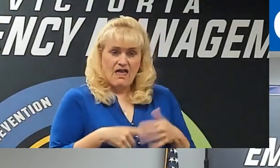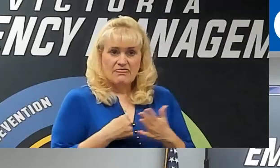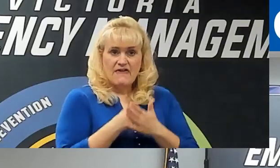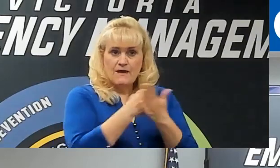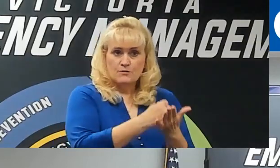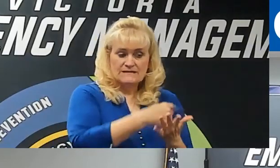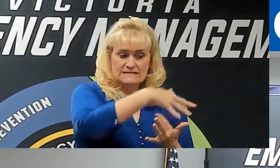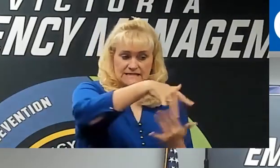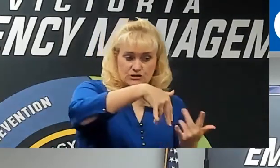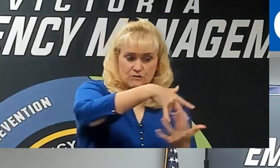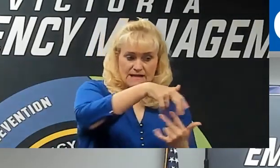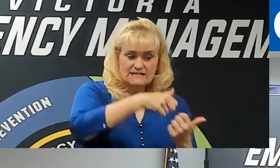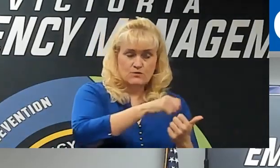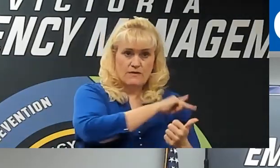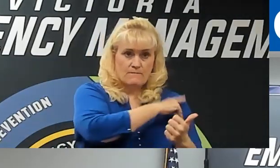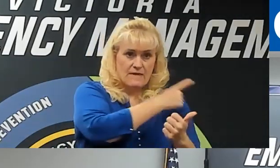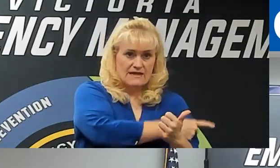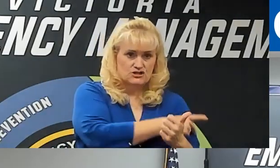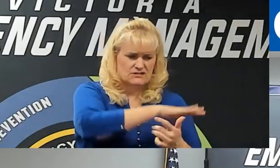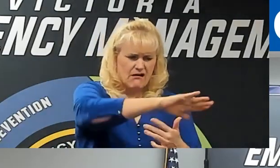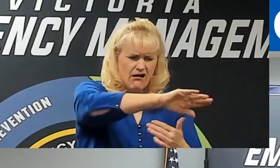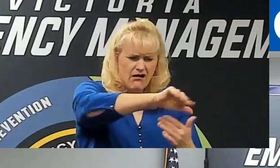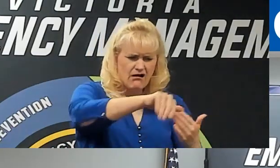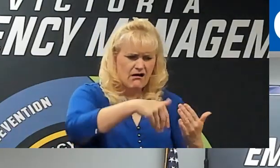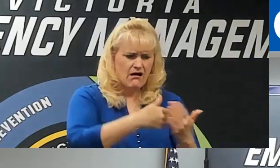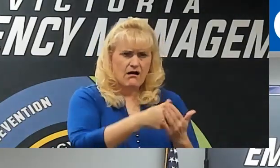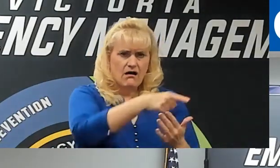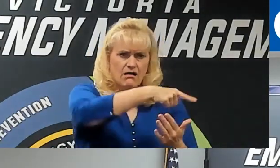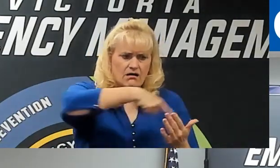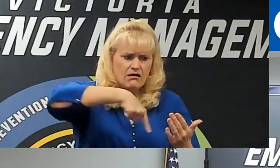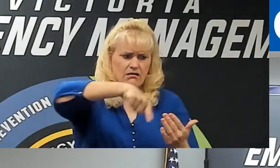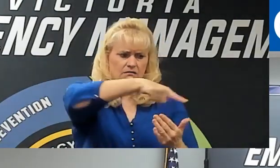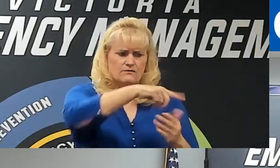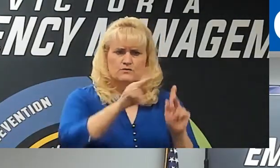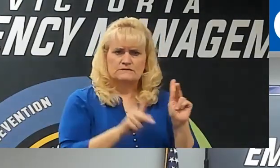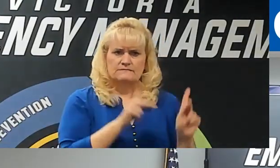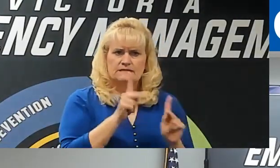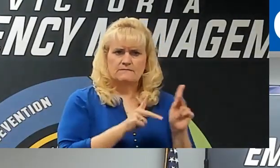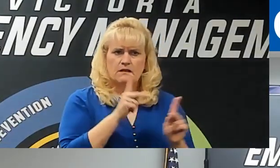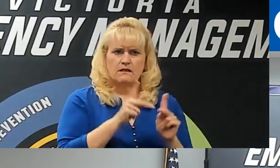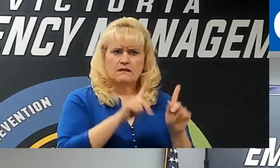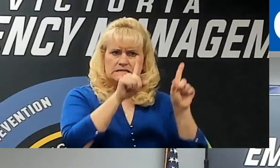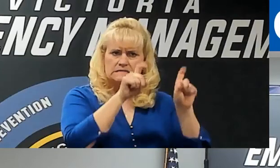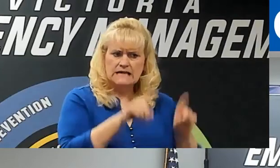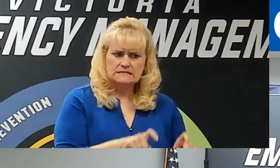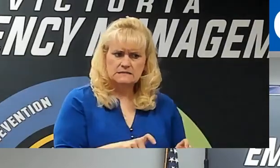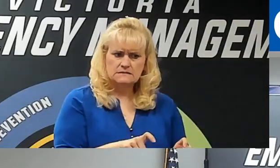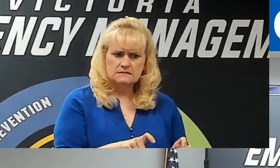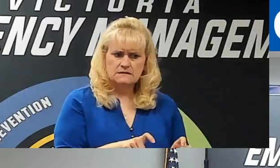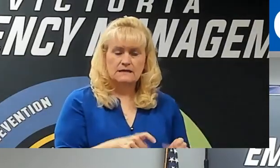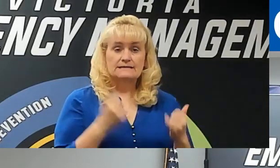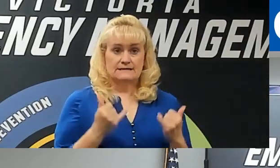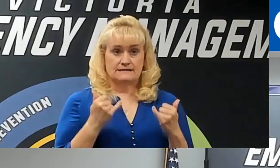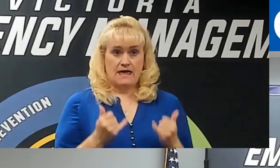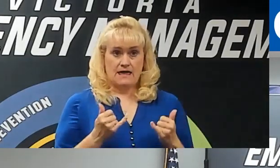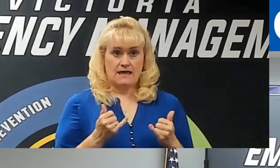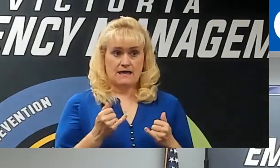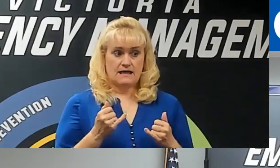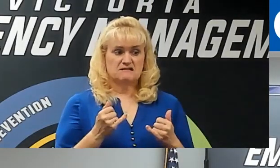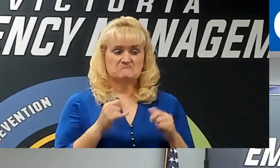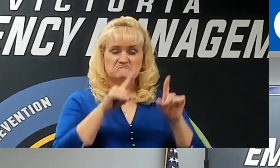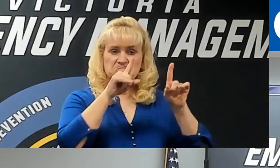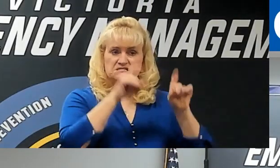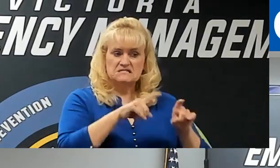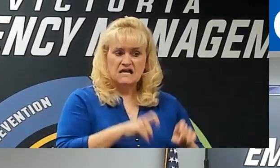that patient, those people have been contacted and are being tested, or if they haven't already been tested. By the end of today, everyone will have been tested. And keep in